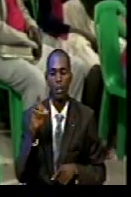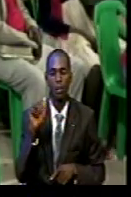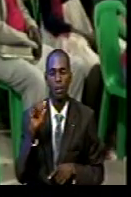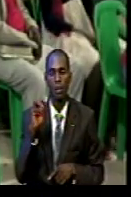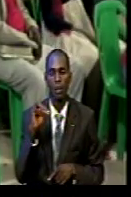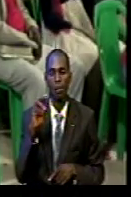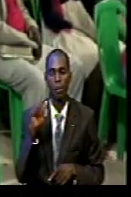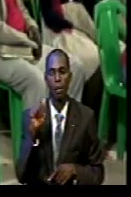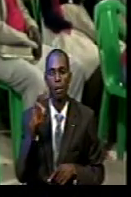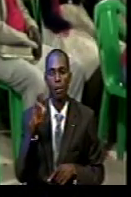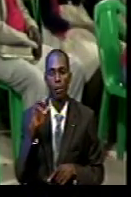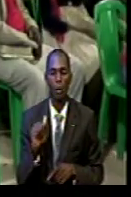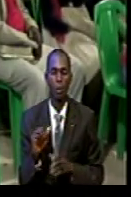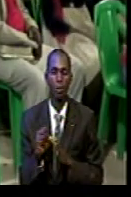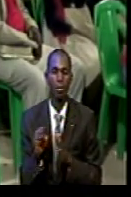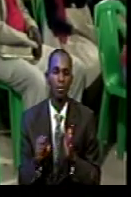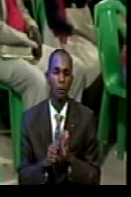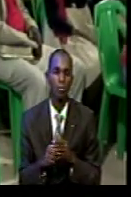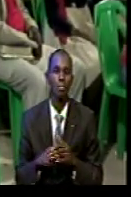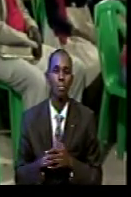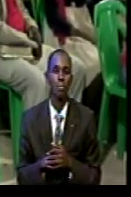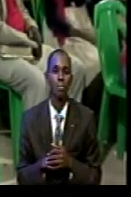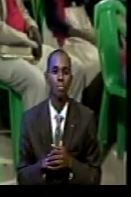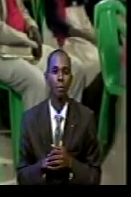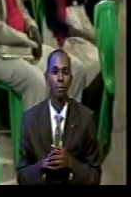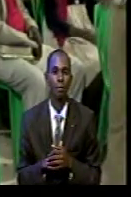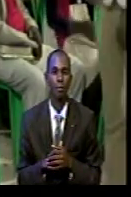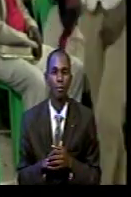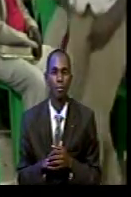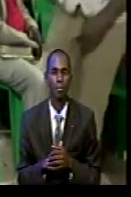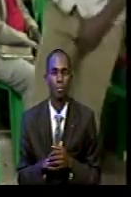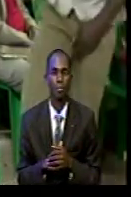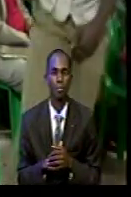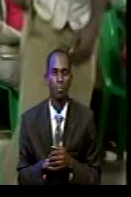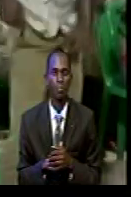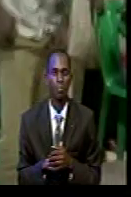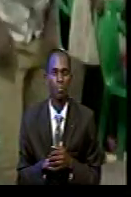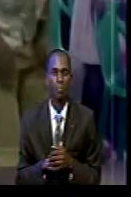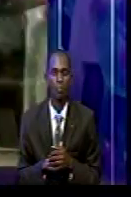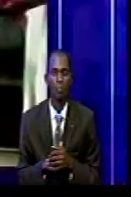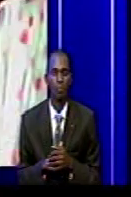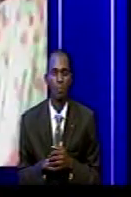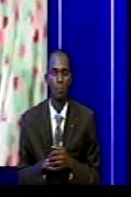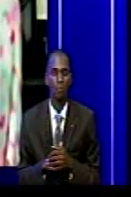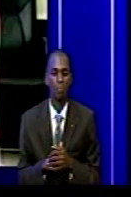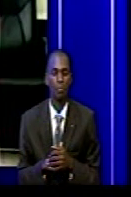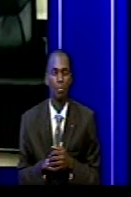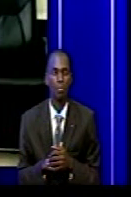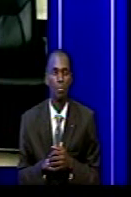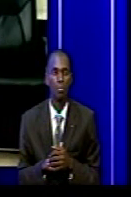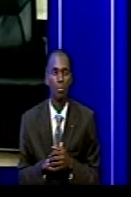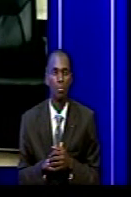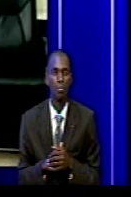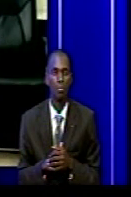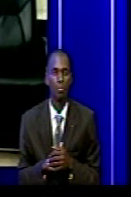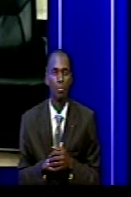State Live. Adamawa State Live.